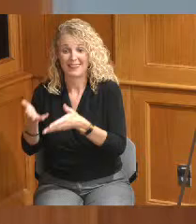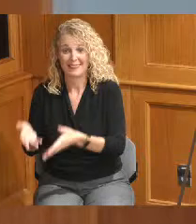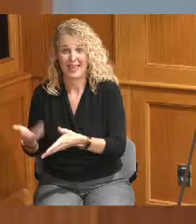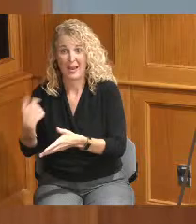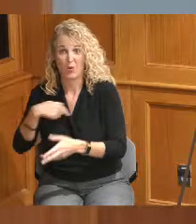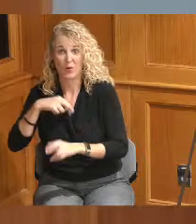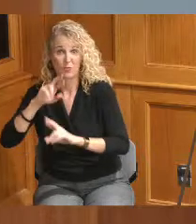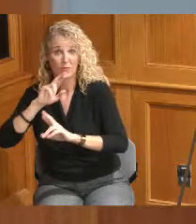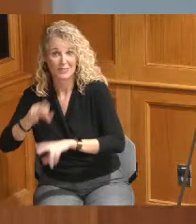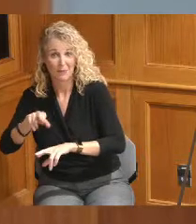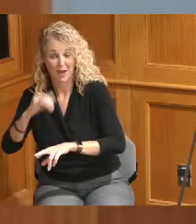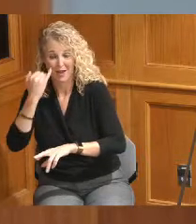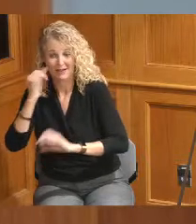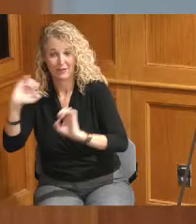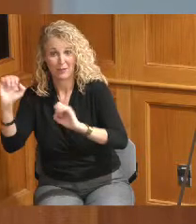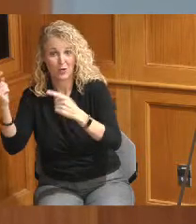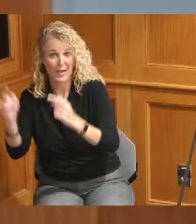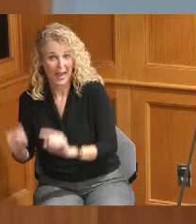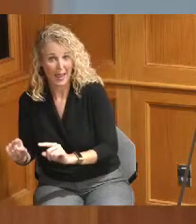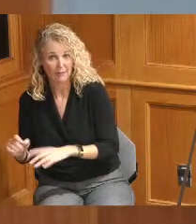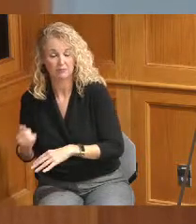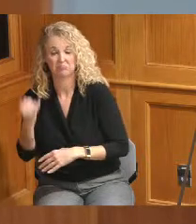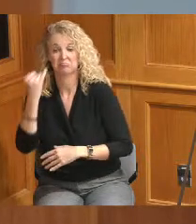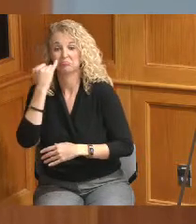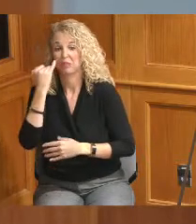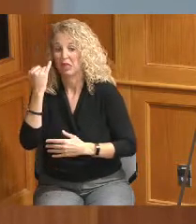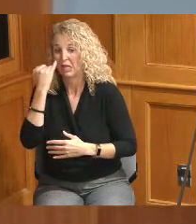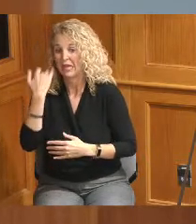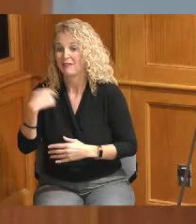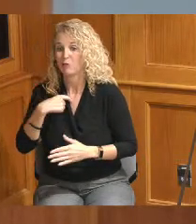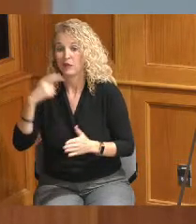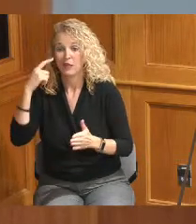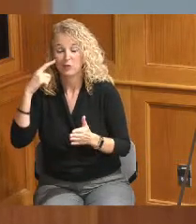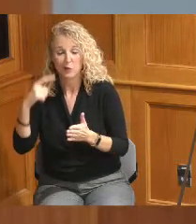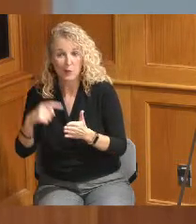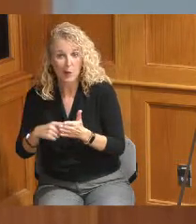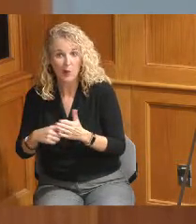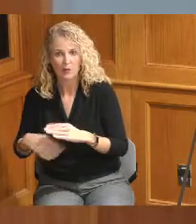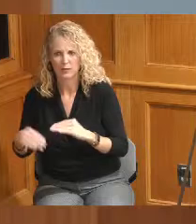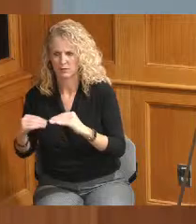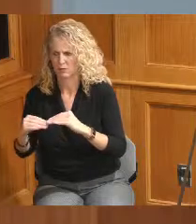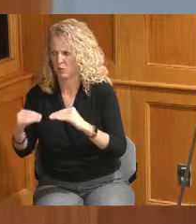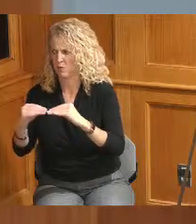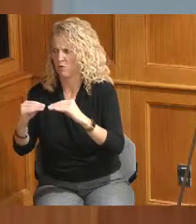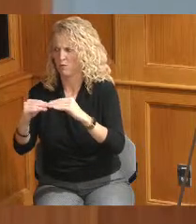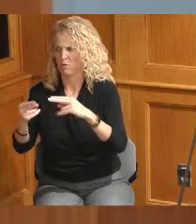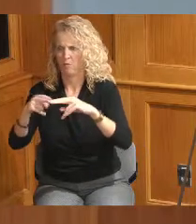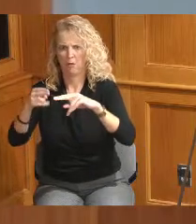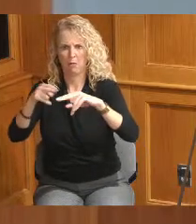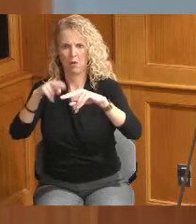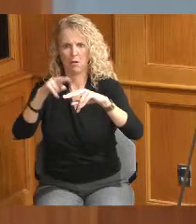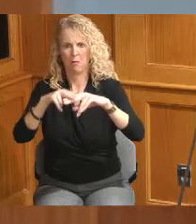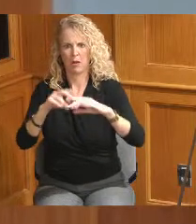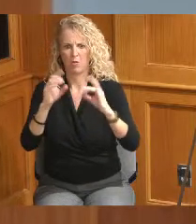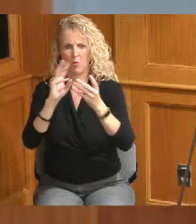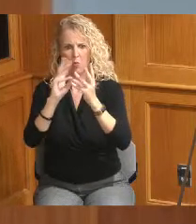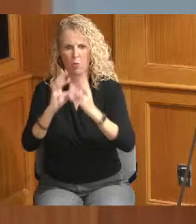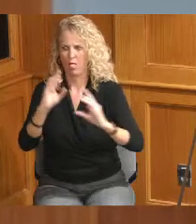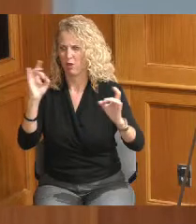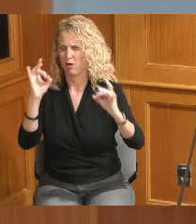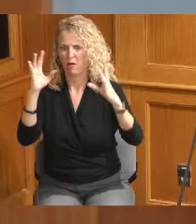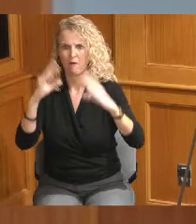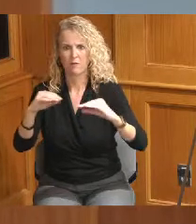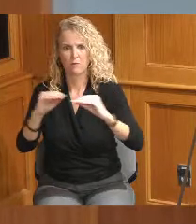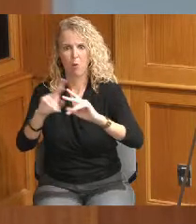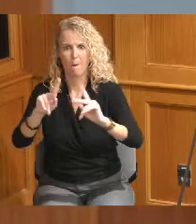during emergencies, if there was a trend where we were getting more, we had a lot of storms and we had more eligible property